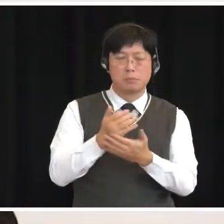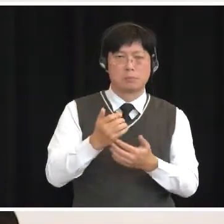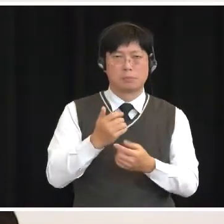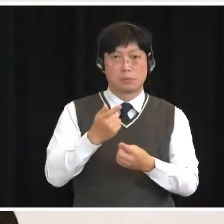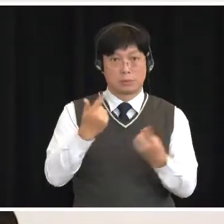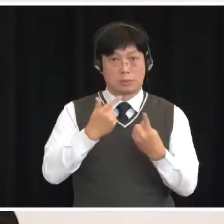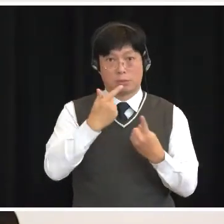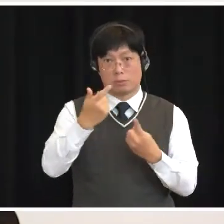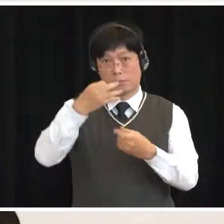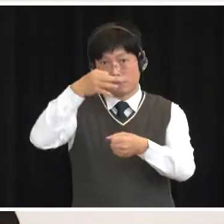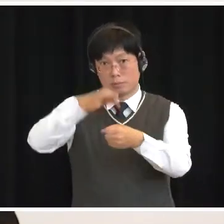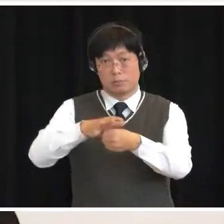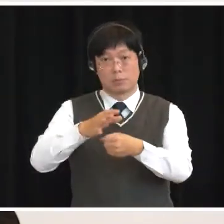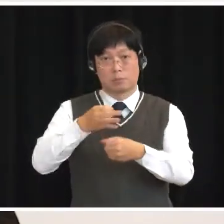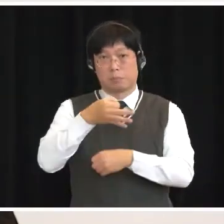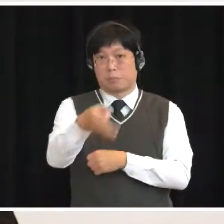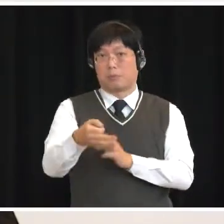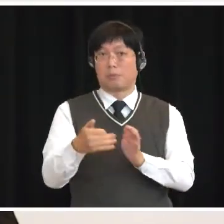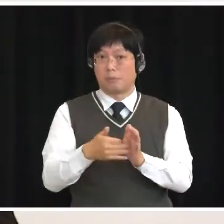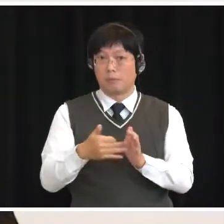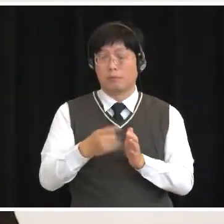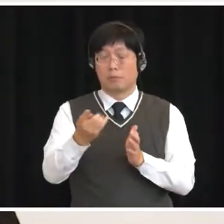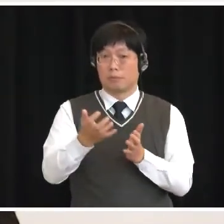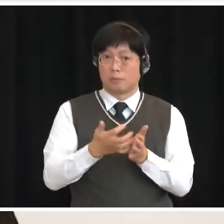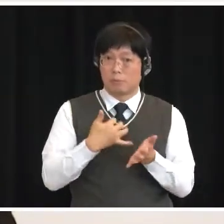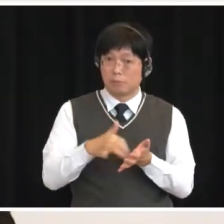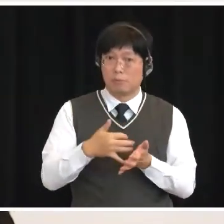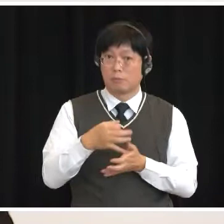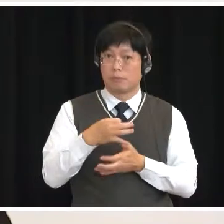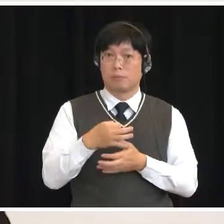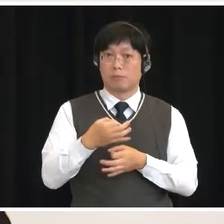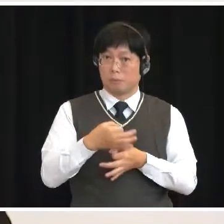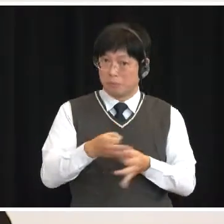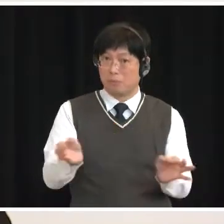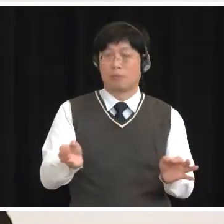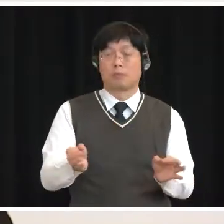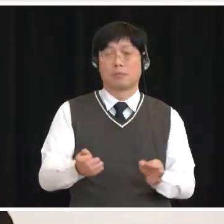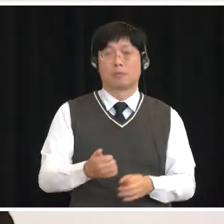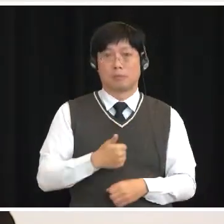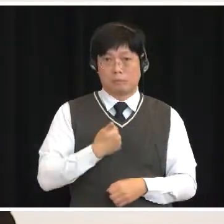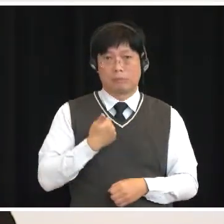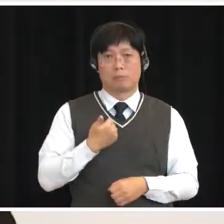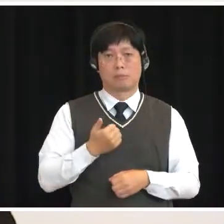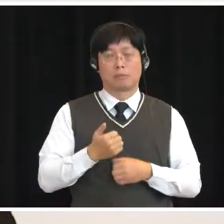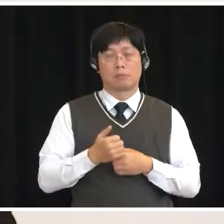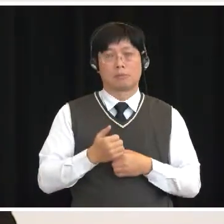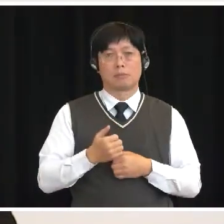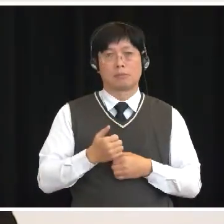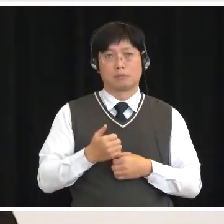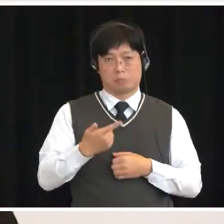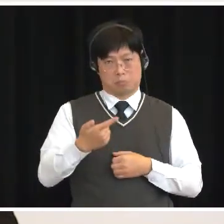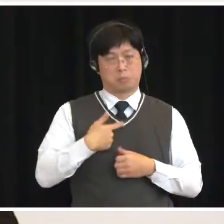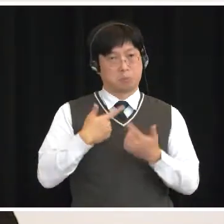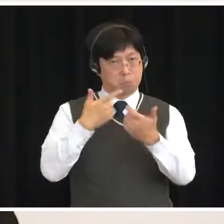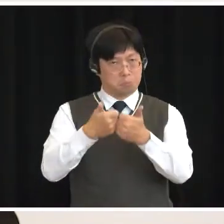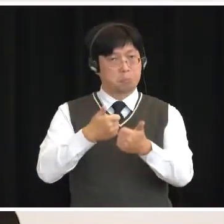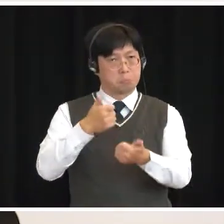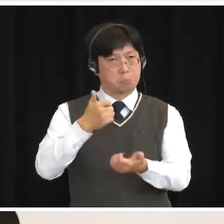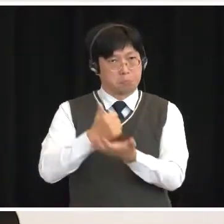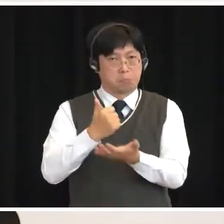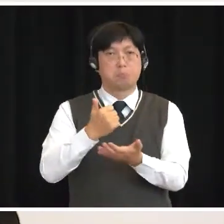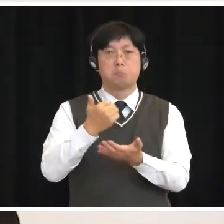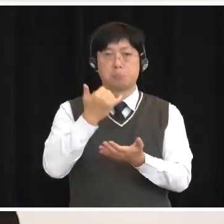budget are really used or are effective. I understand that in the